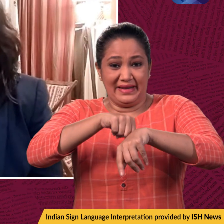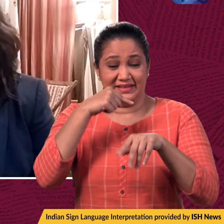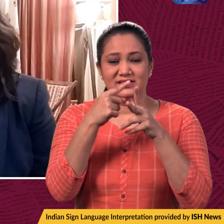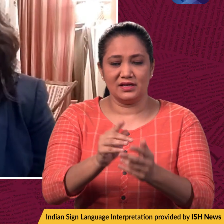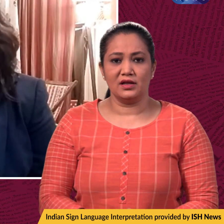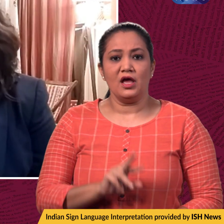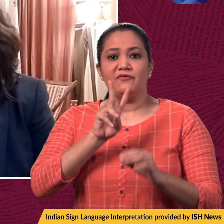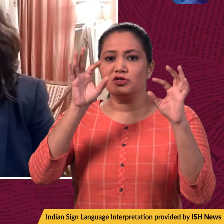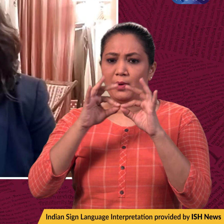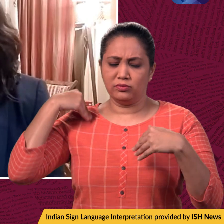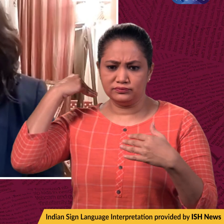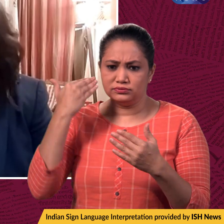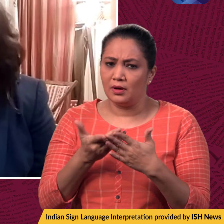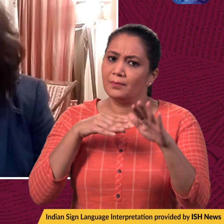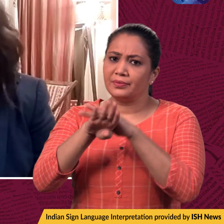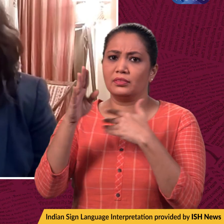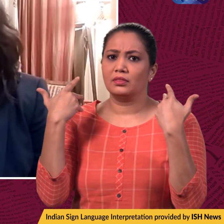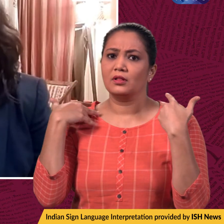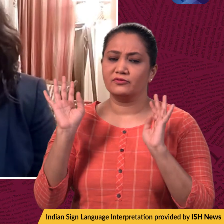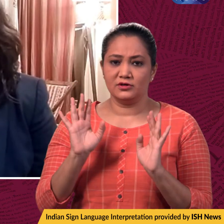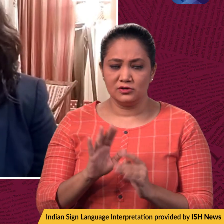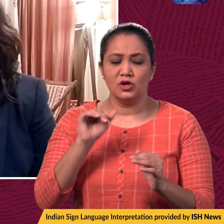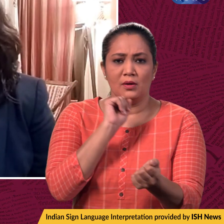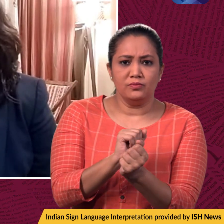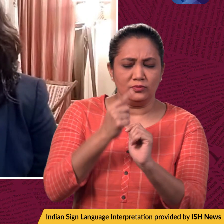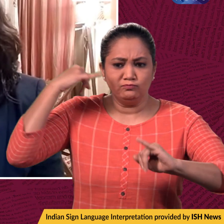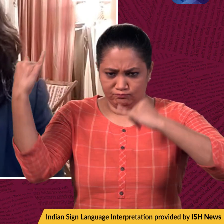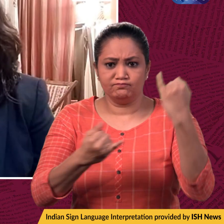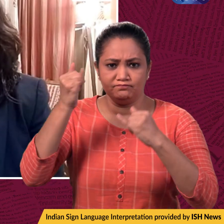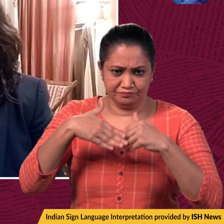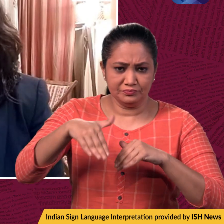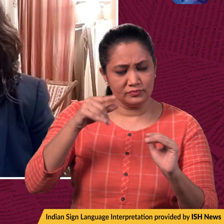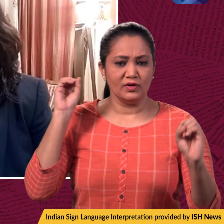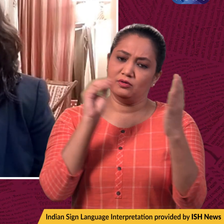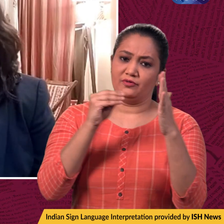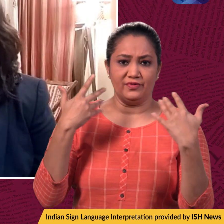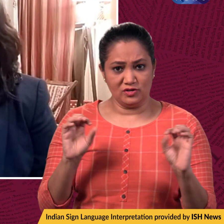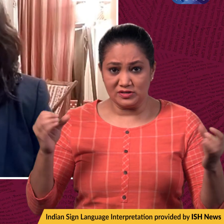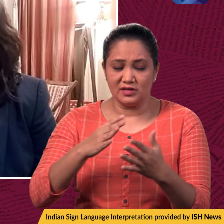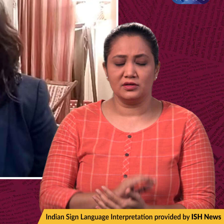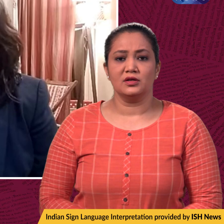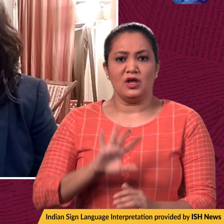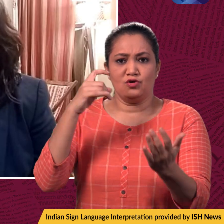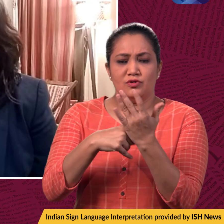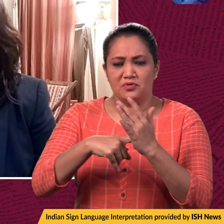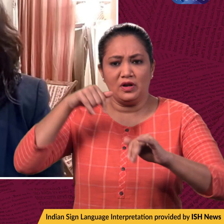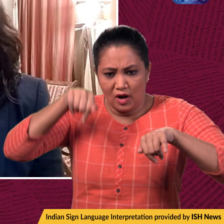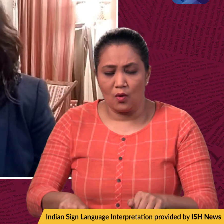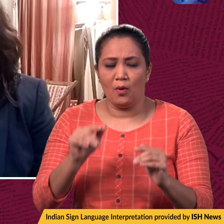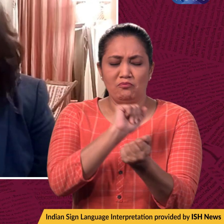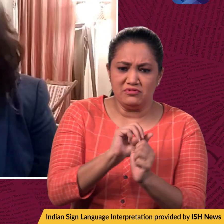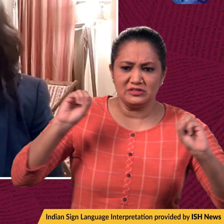Vijay Babu has since been absconding. The police have issued a lookout notice for him, and reports also say that